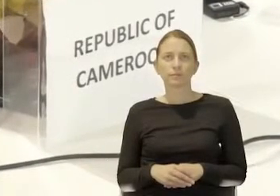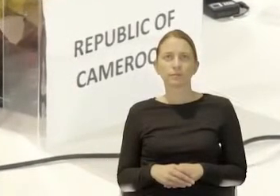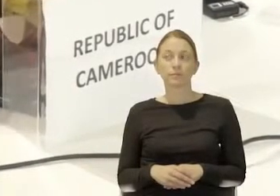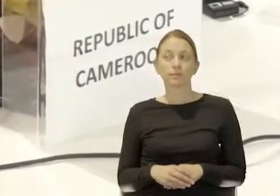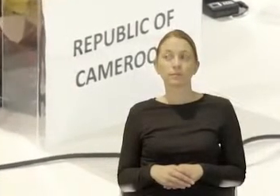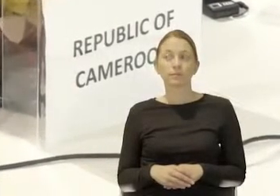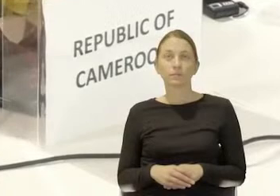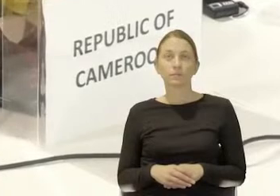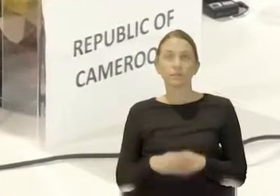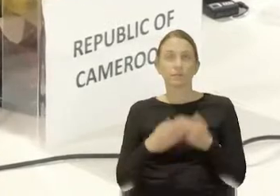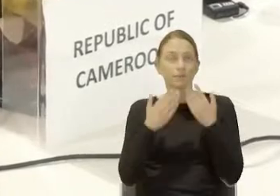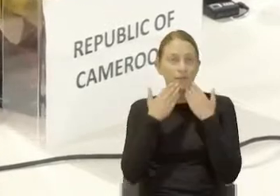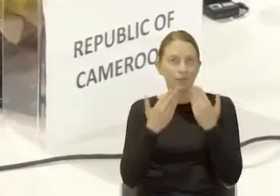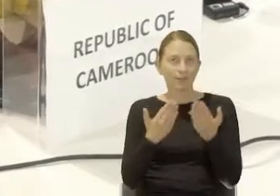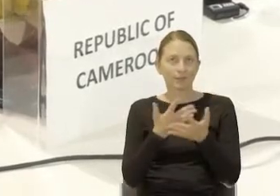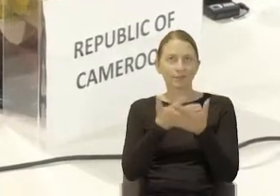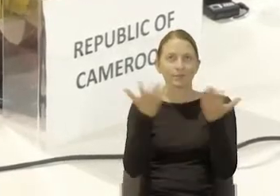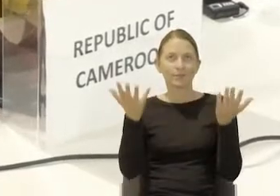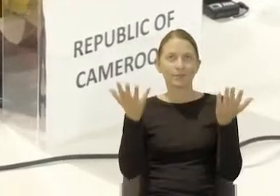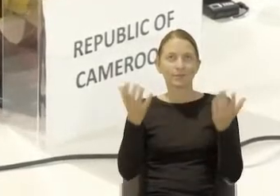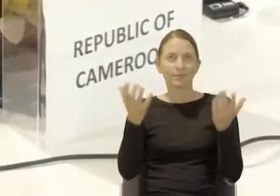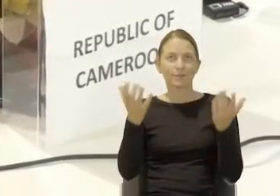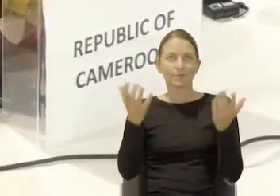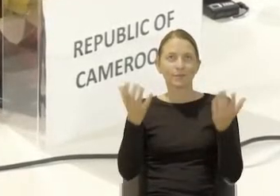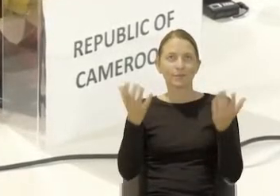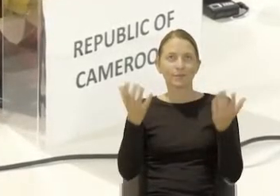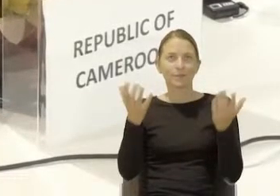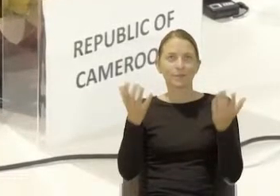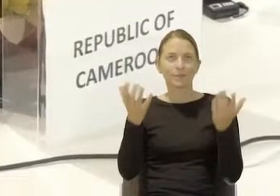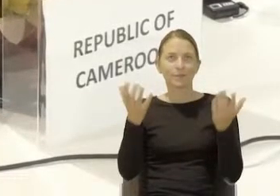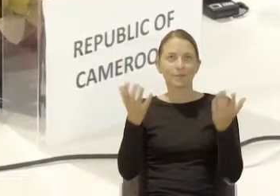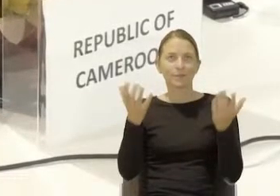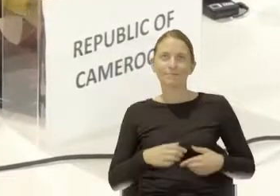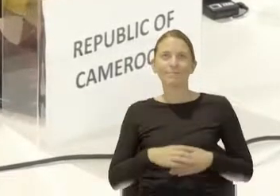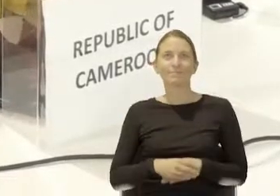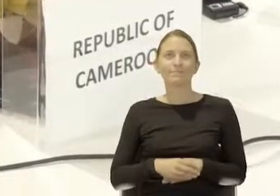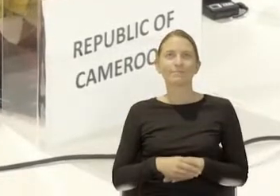Ladies and gentlemen, thank you very much.